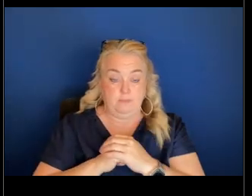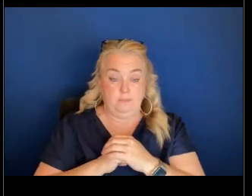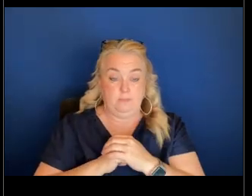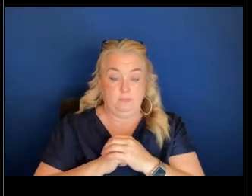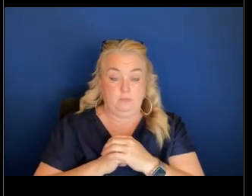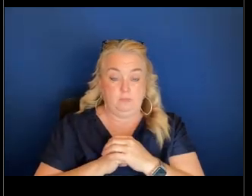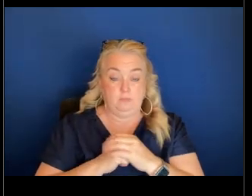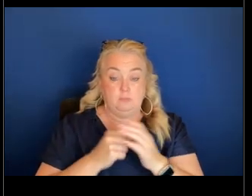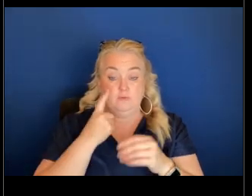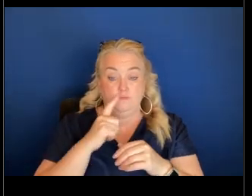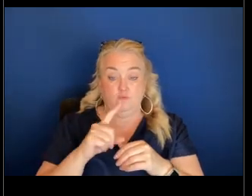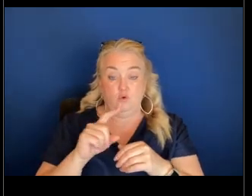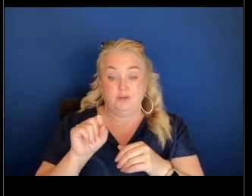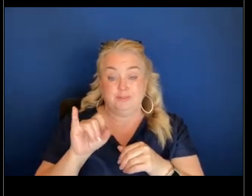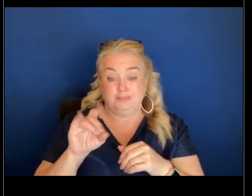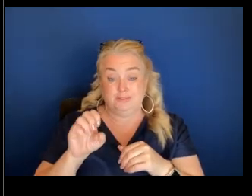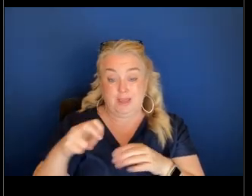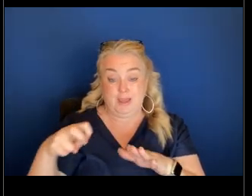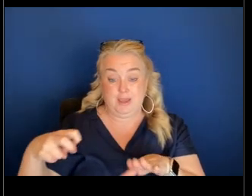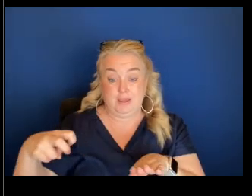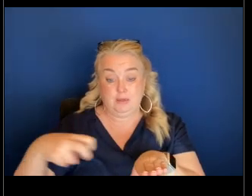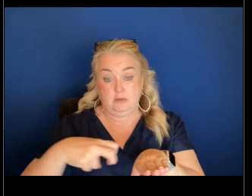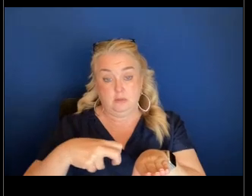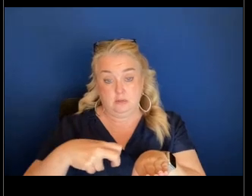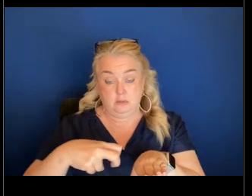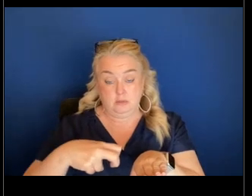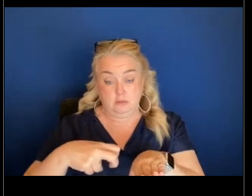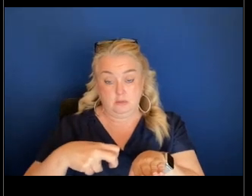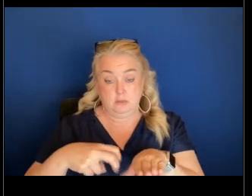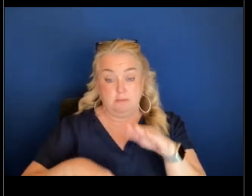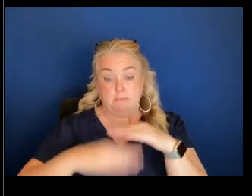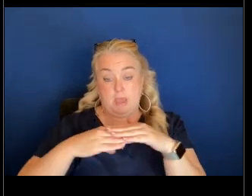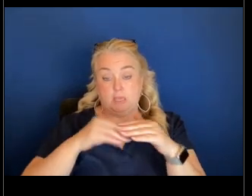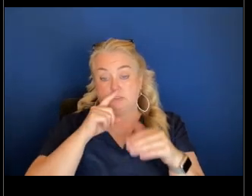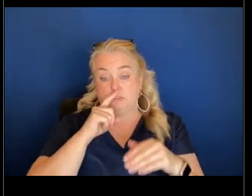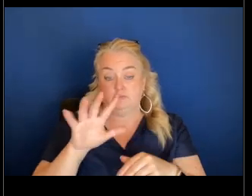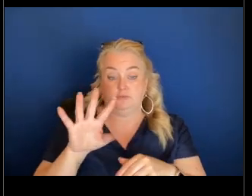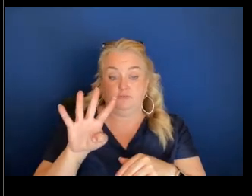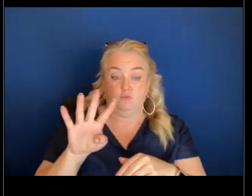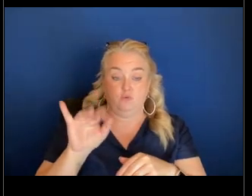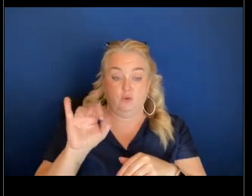And for a side approach, the maximum height is 54 inches.